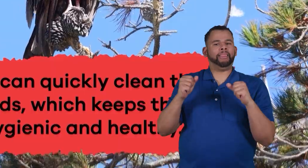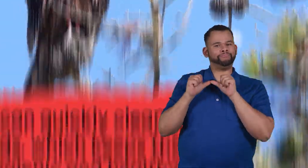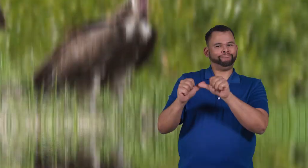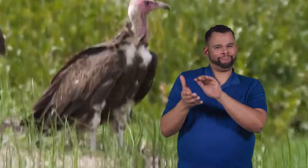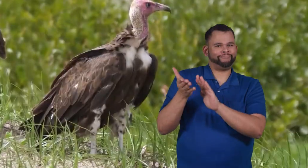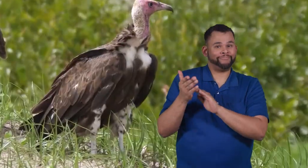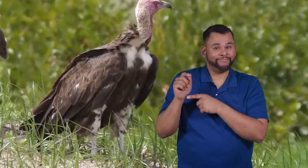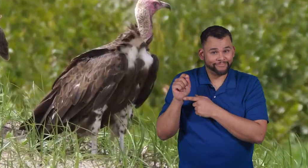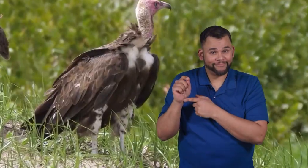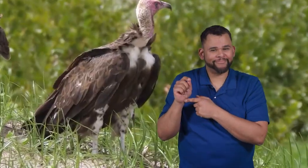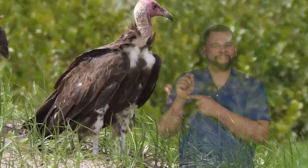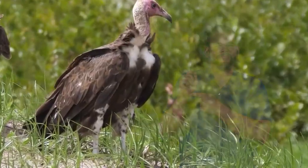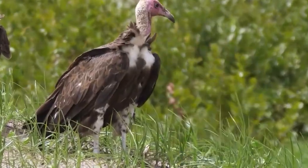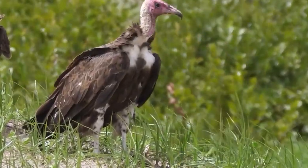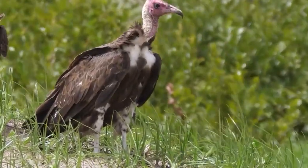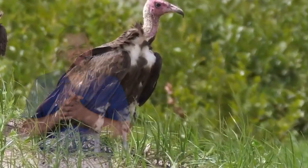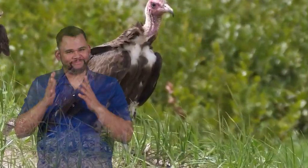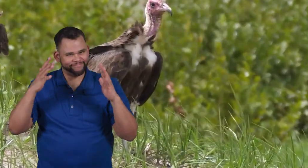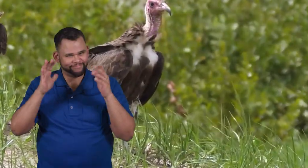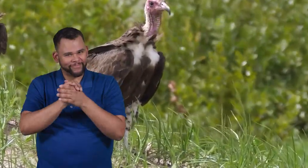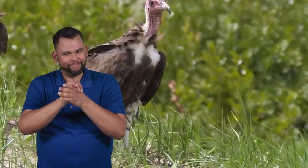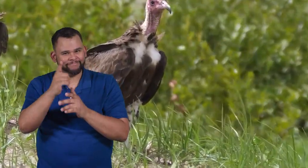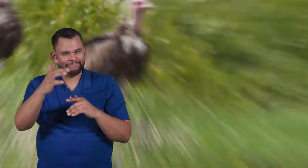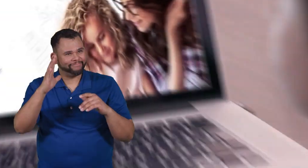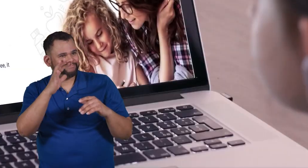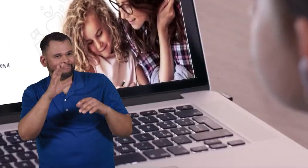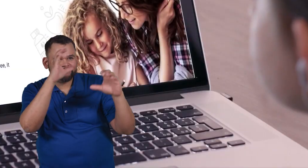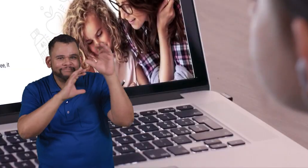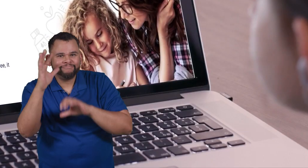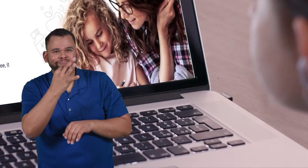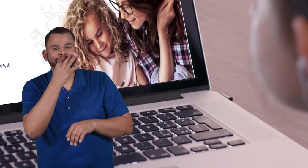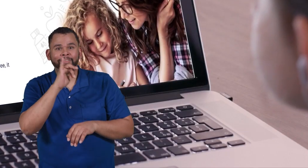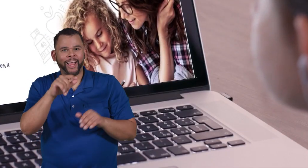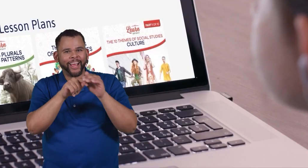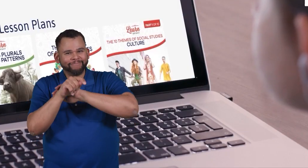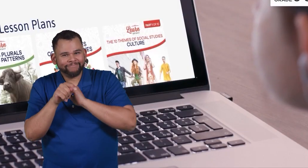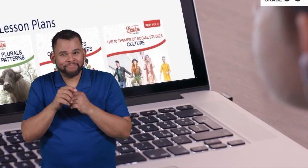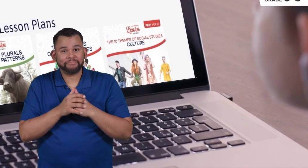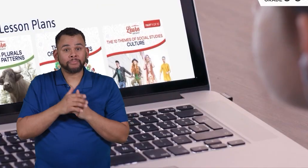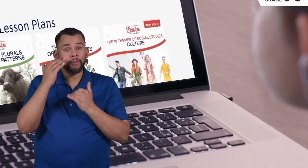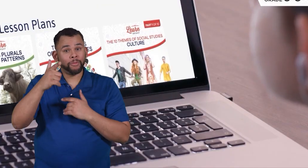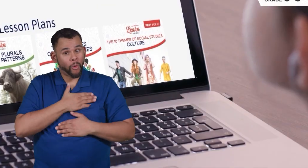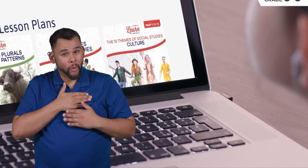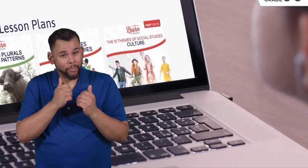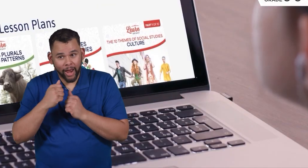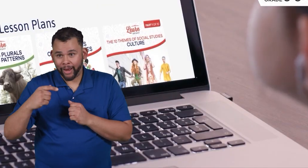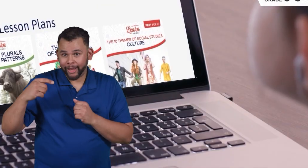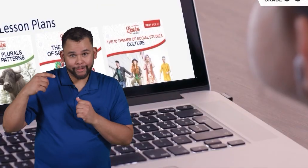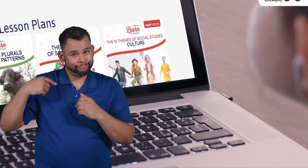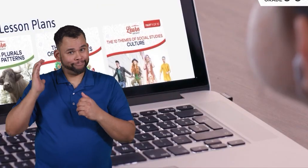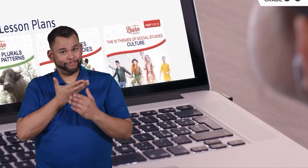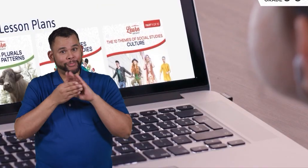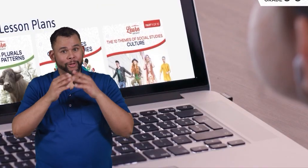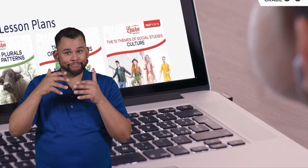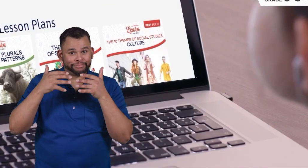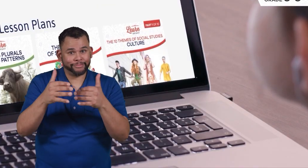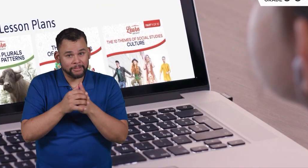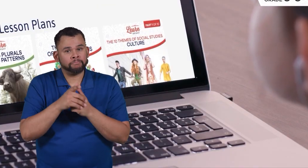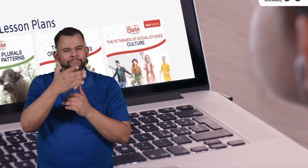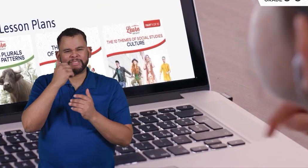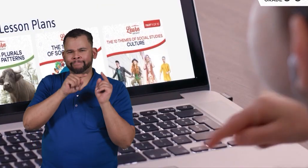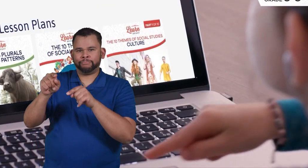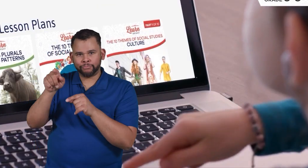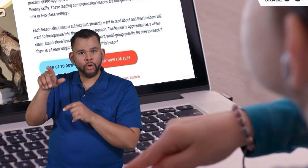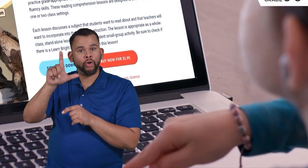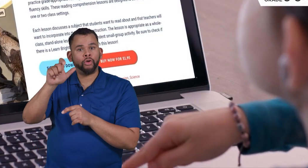healthy. Well done, scavenger scholars. If you enjoyed reading along with us today, remember to check out LearnBright